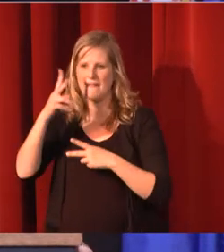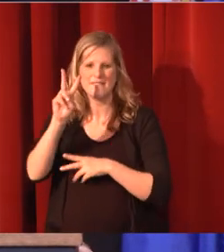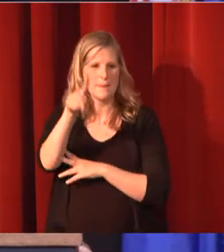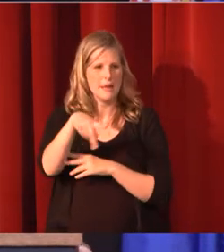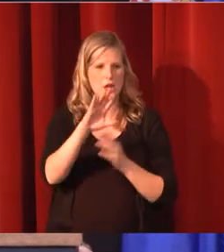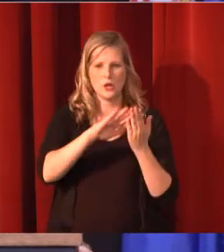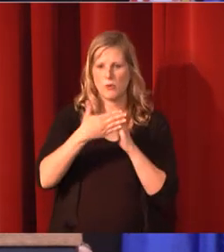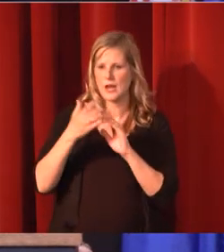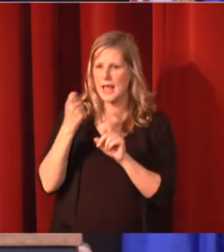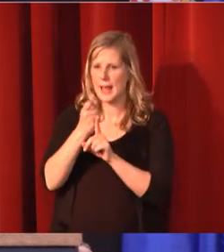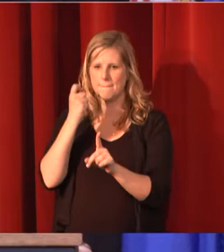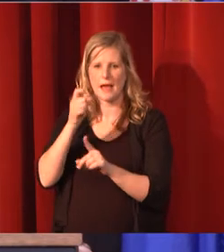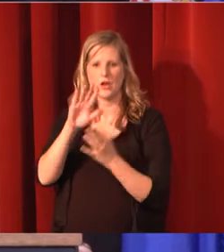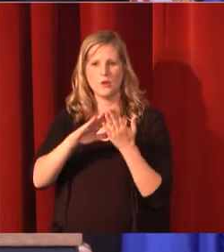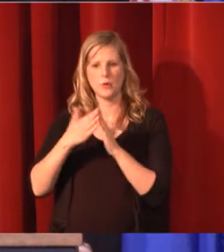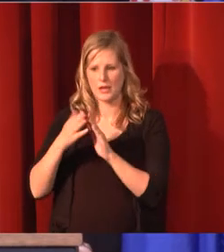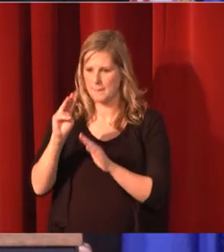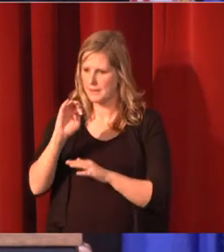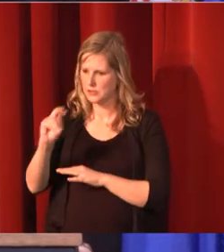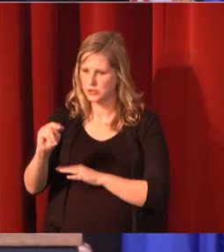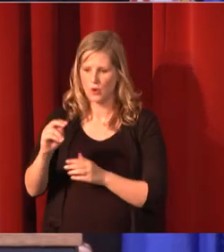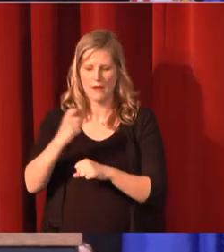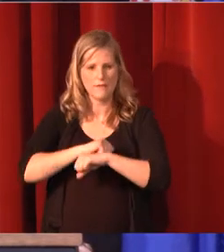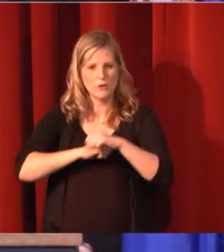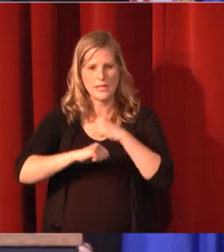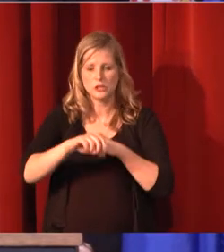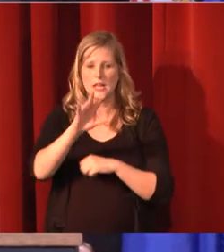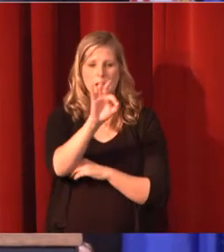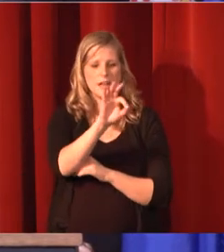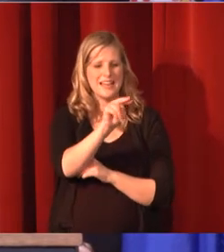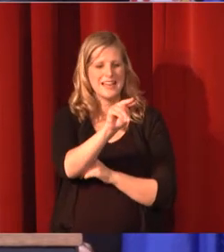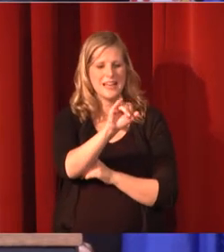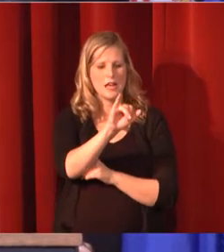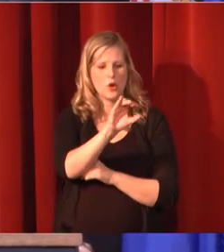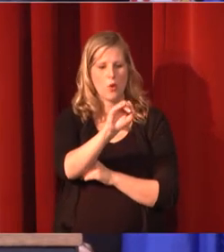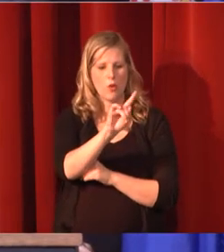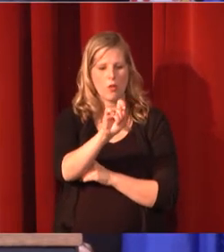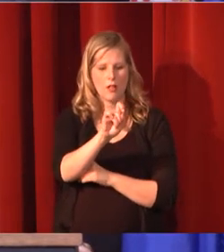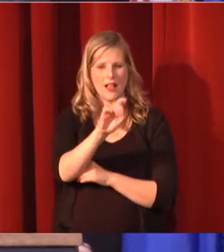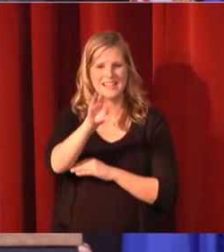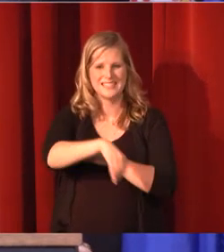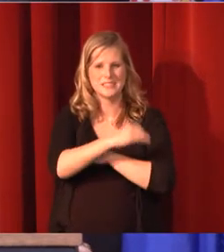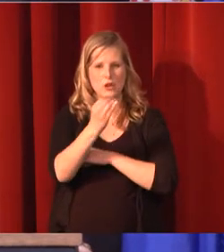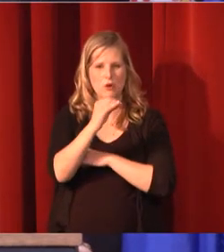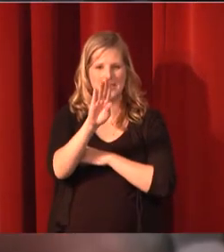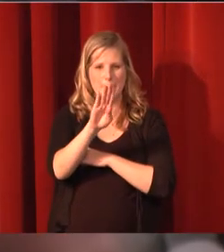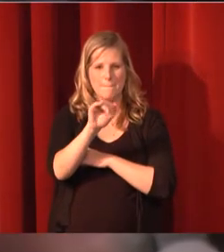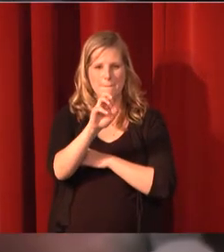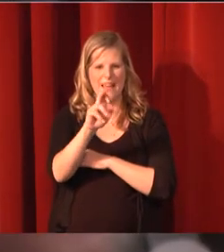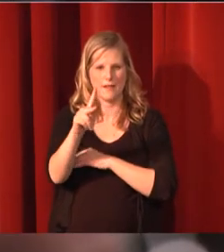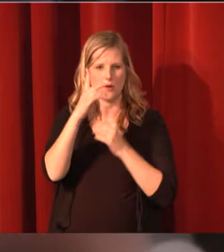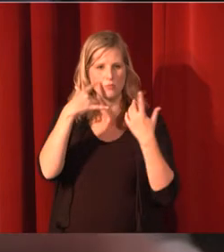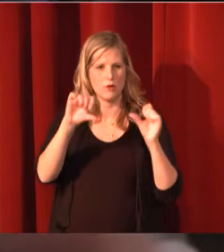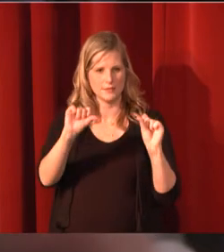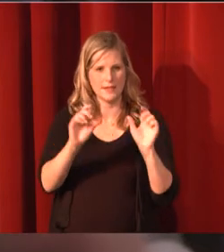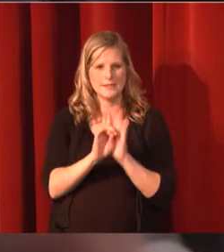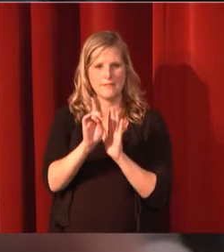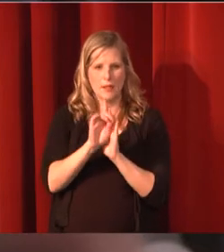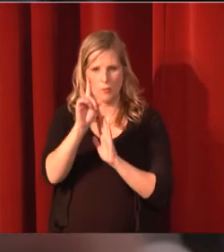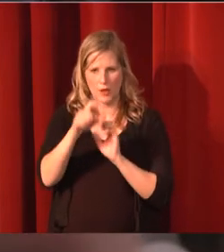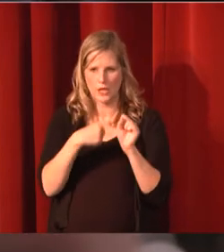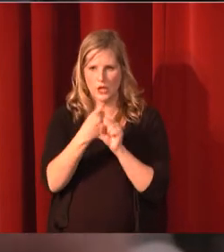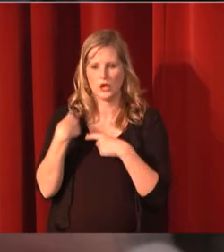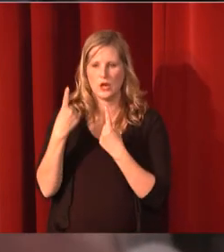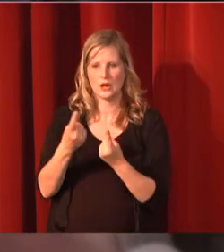Community Impact and Minnesota Community Foundation and Nicole Beck strand president of Sunrise banks to develop over the next year a